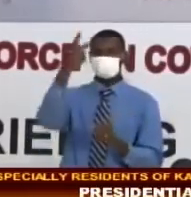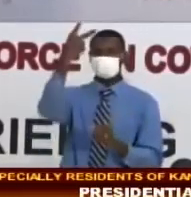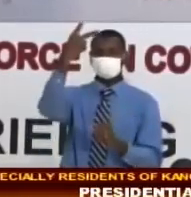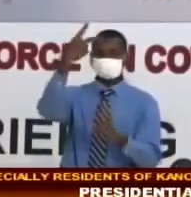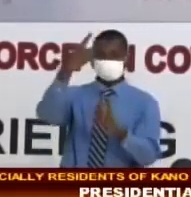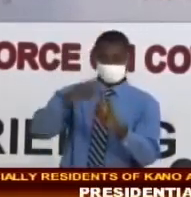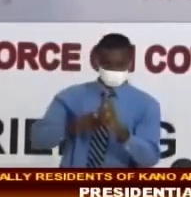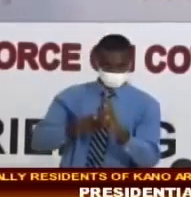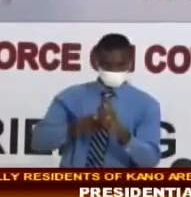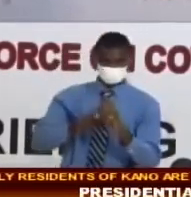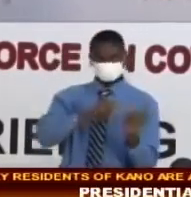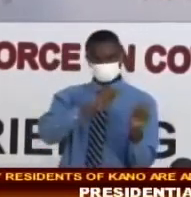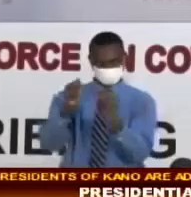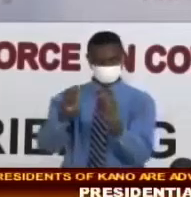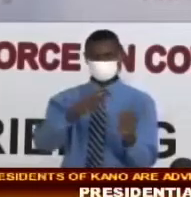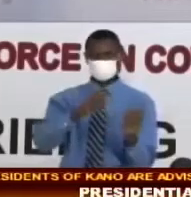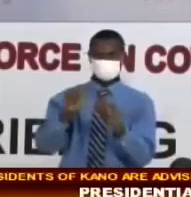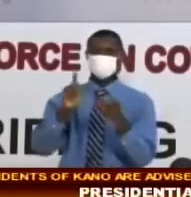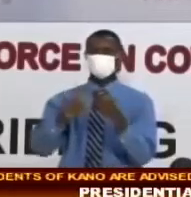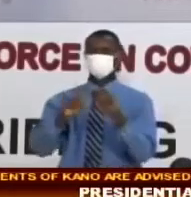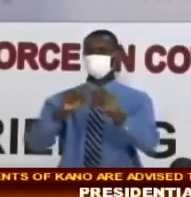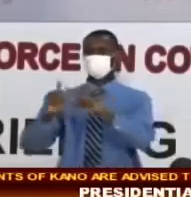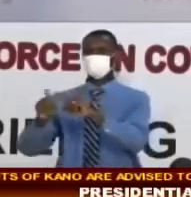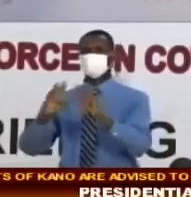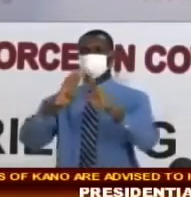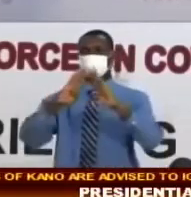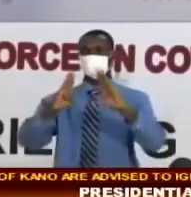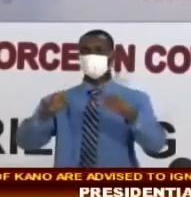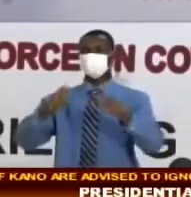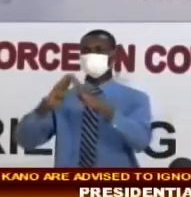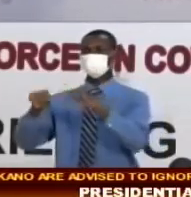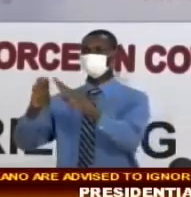households. So I think we'll be able to